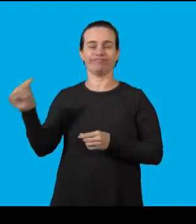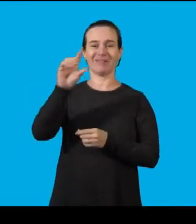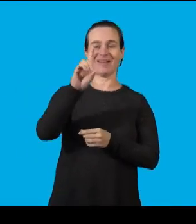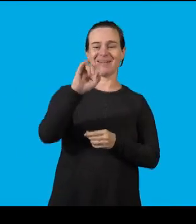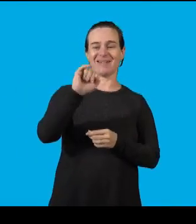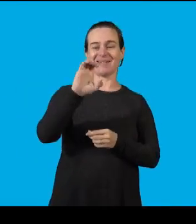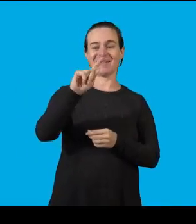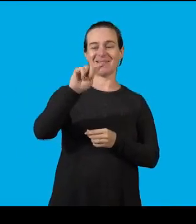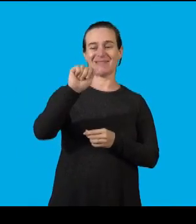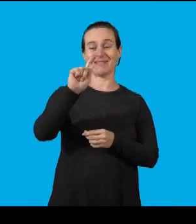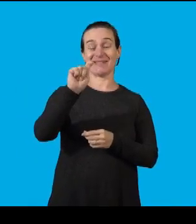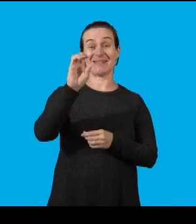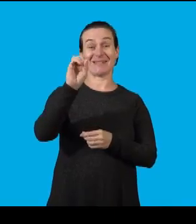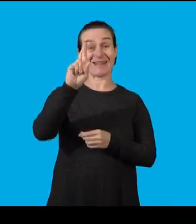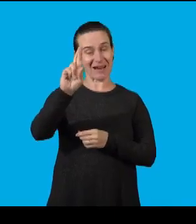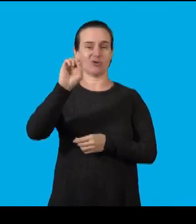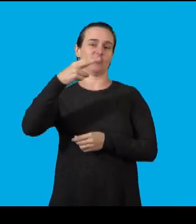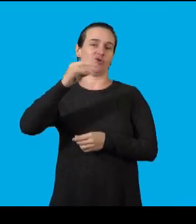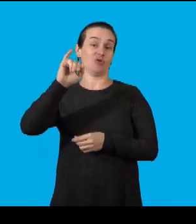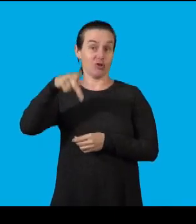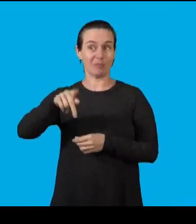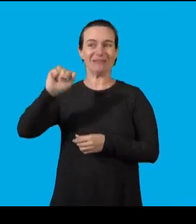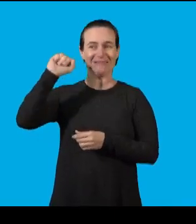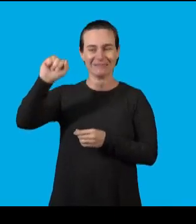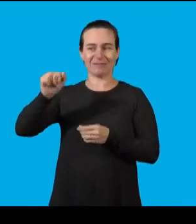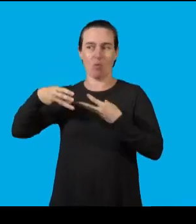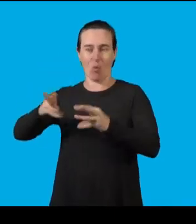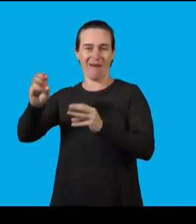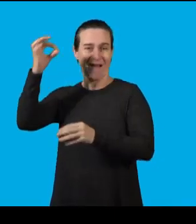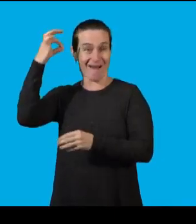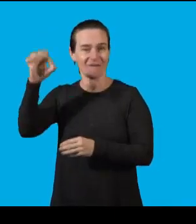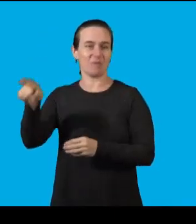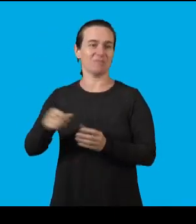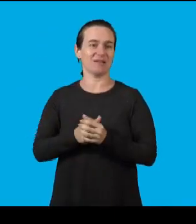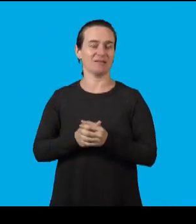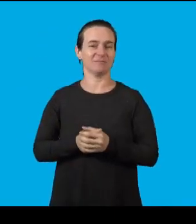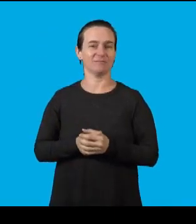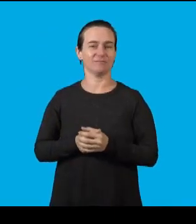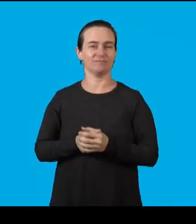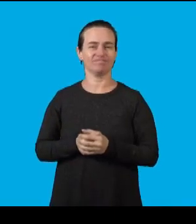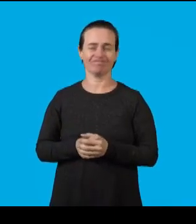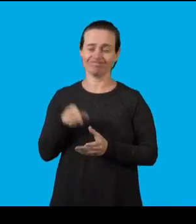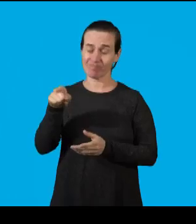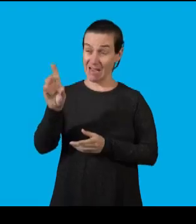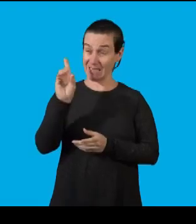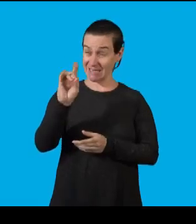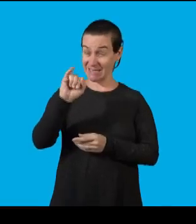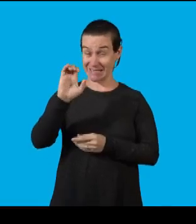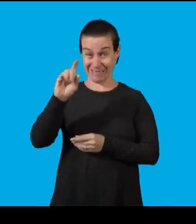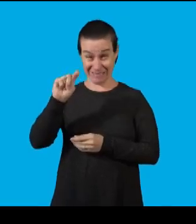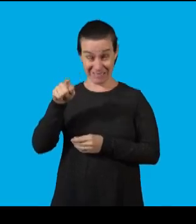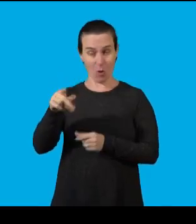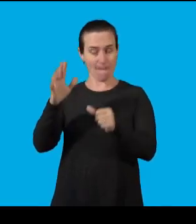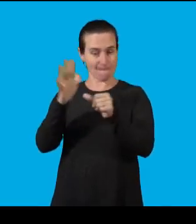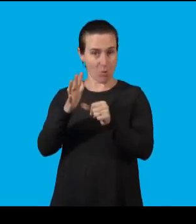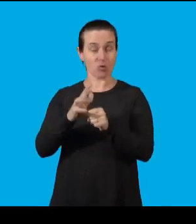to dictatorship. So that word dictatorship is also very important because it tells you that the